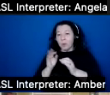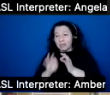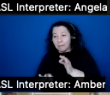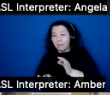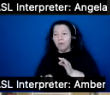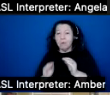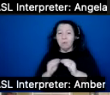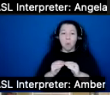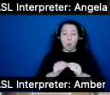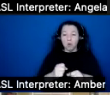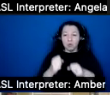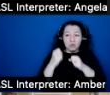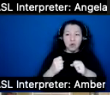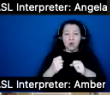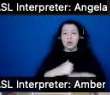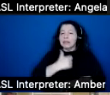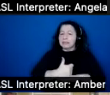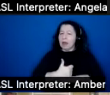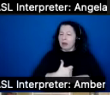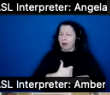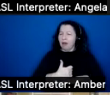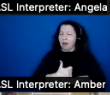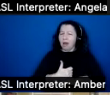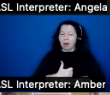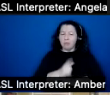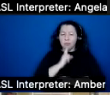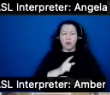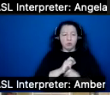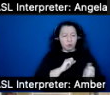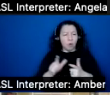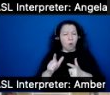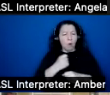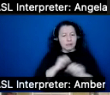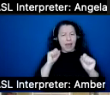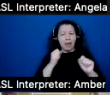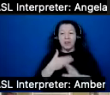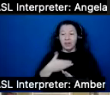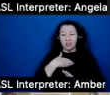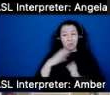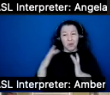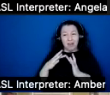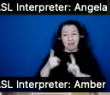up to meet, to keep everybody safe, pre-contact from,